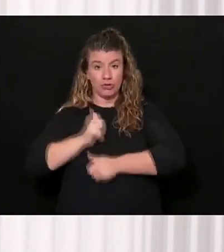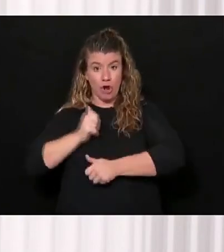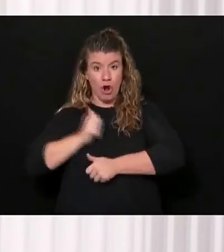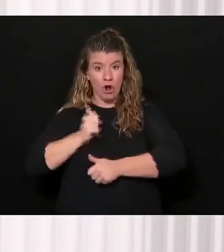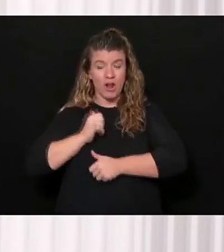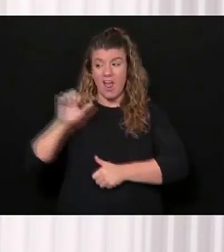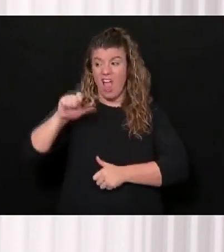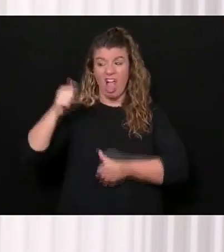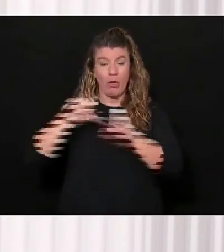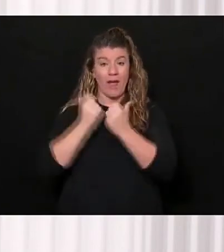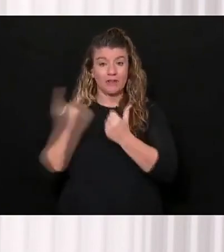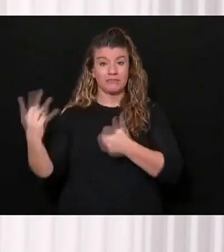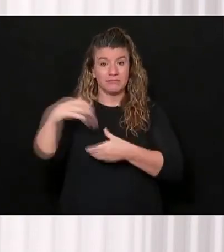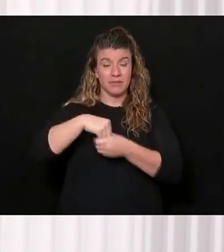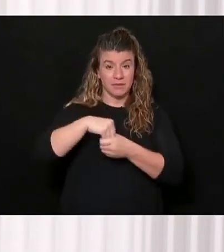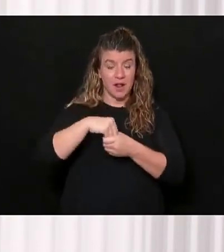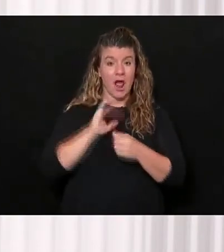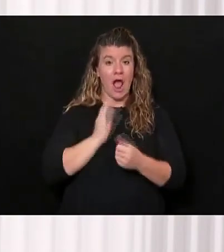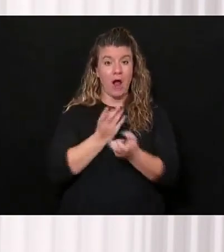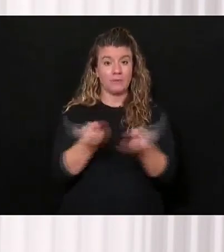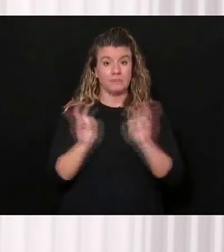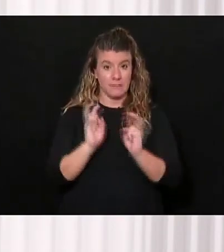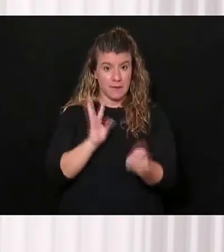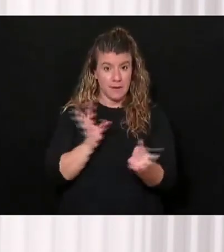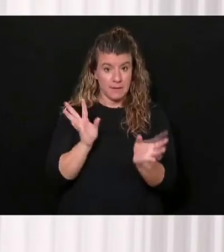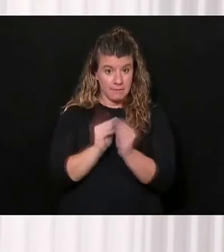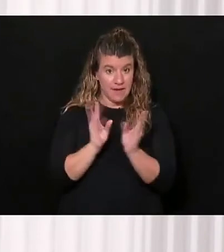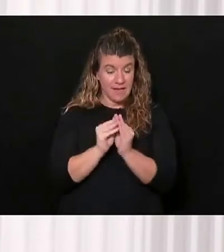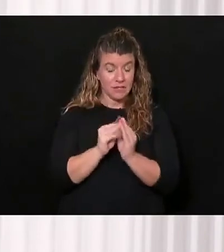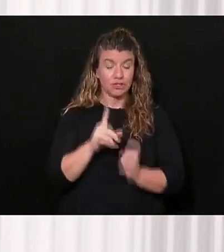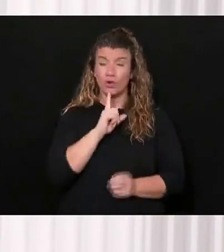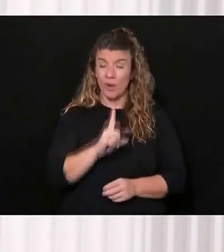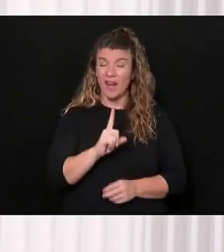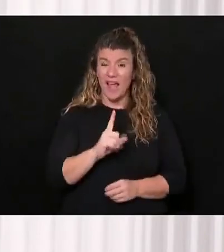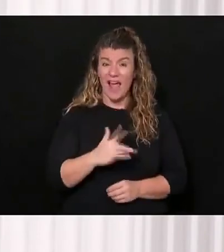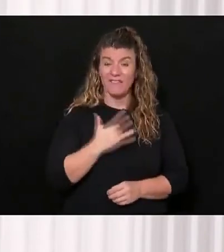other agencies participate. So, Paul, I think it's